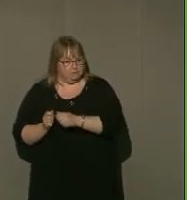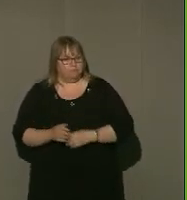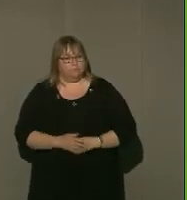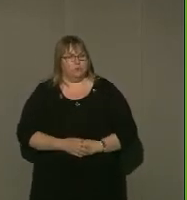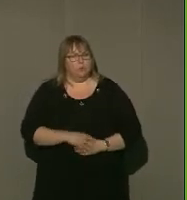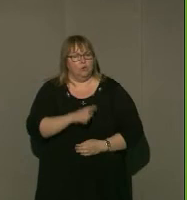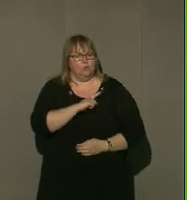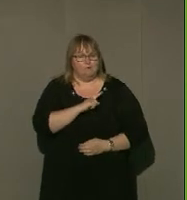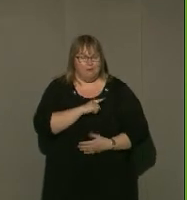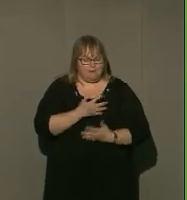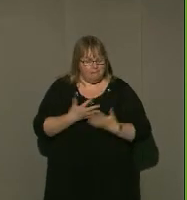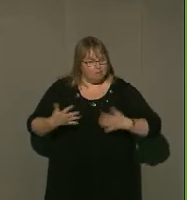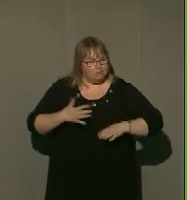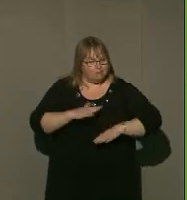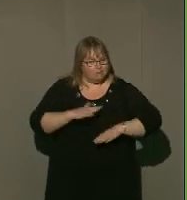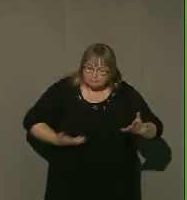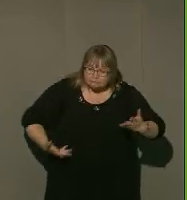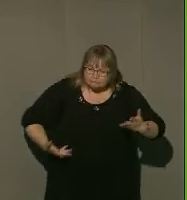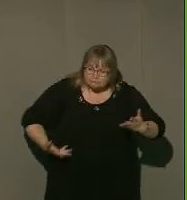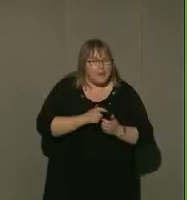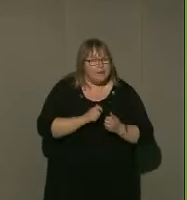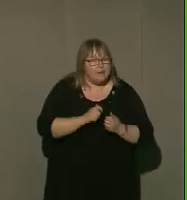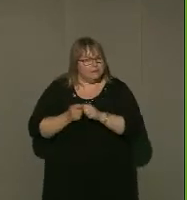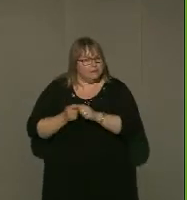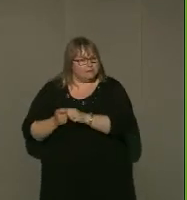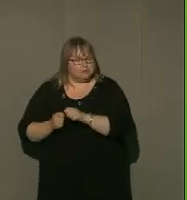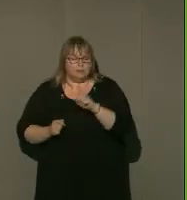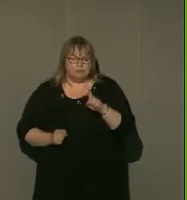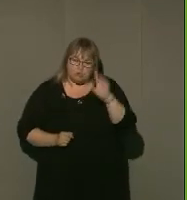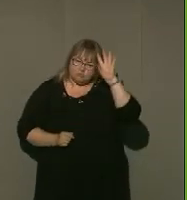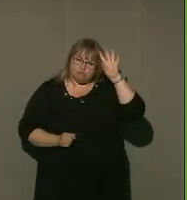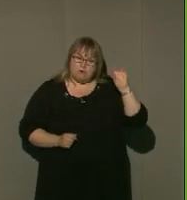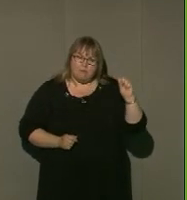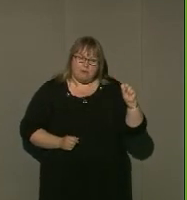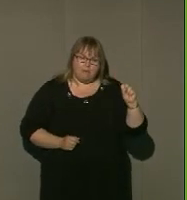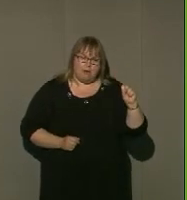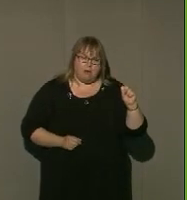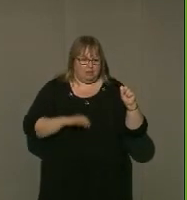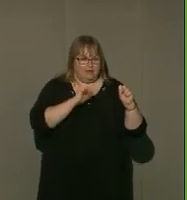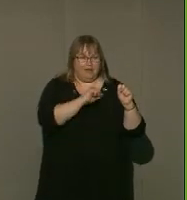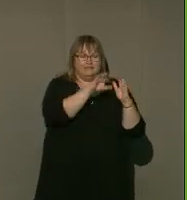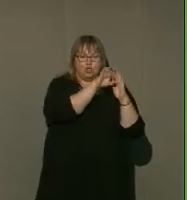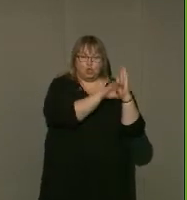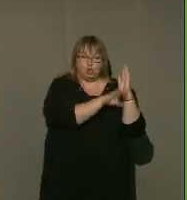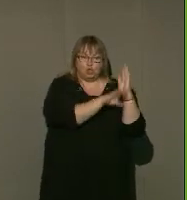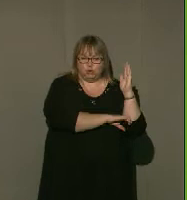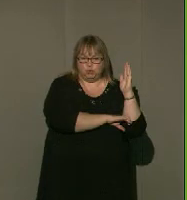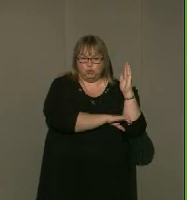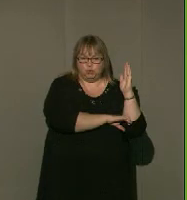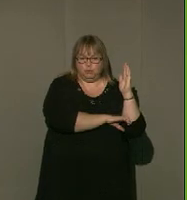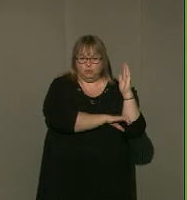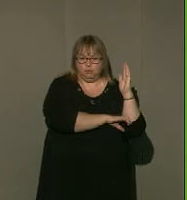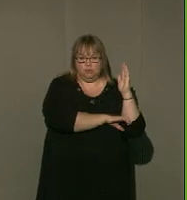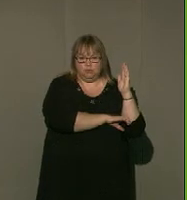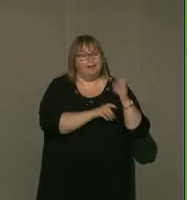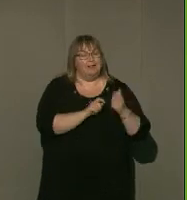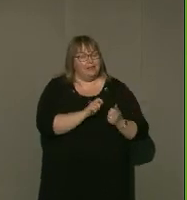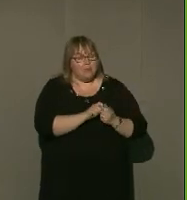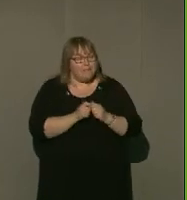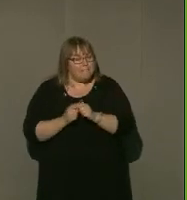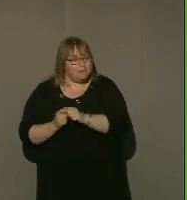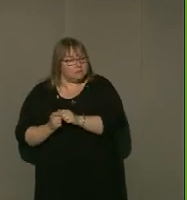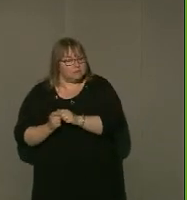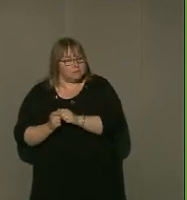most of our time talking about the amendments, we mustn't lose sight of the fact that we're looking at a constitution. When all of the amendments are